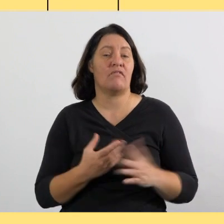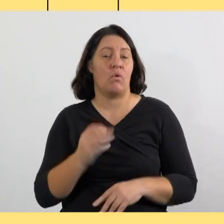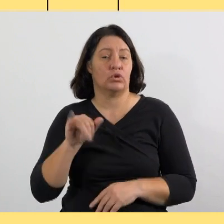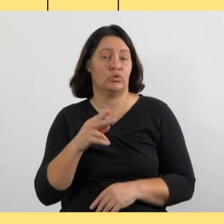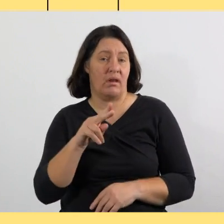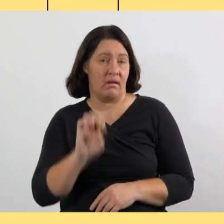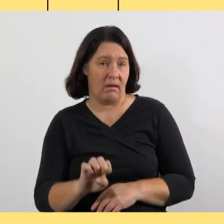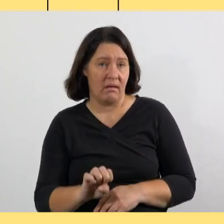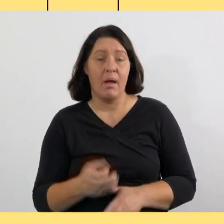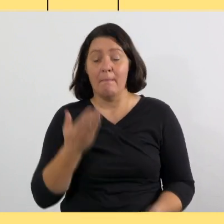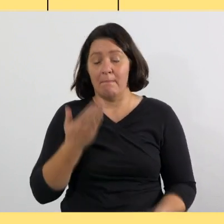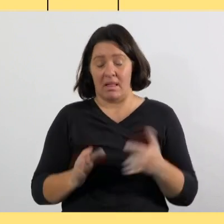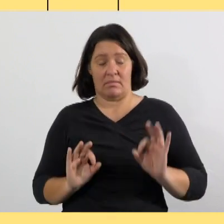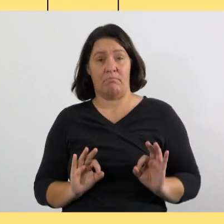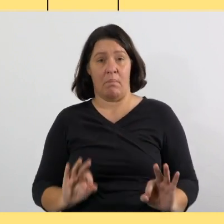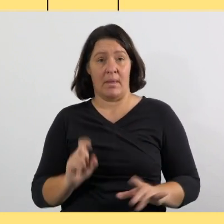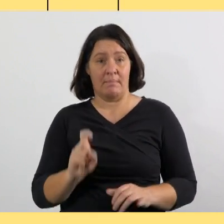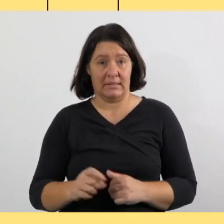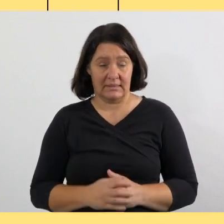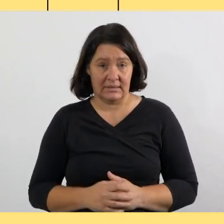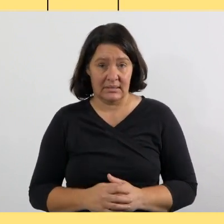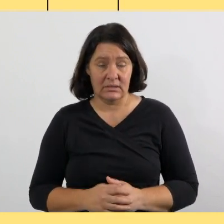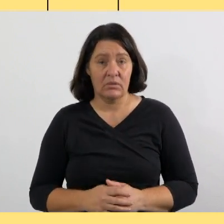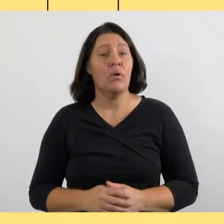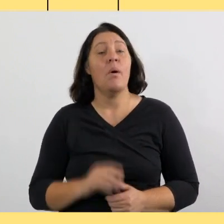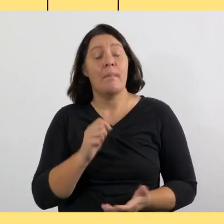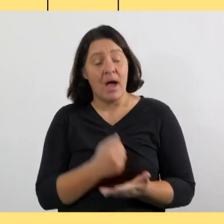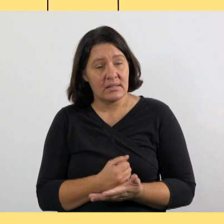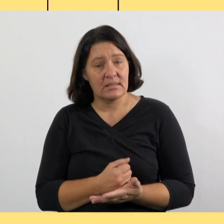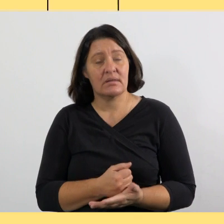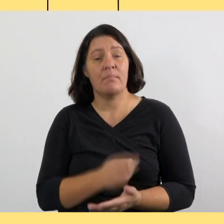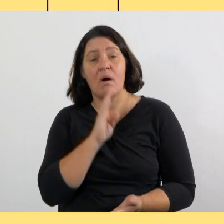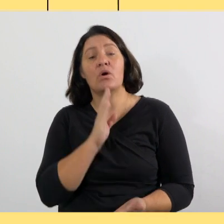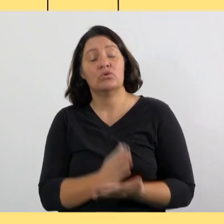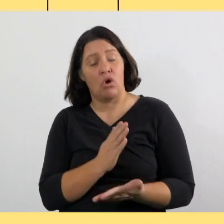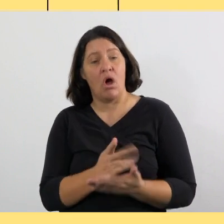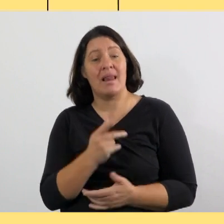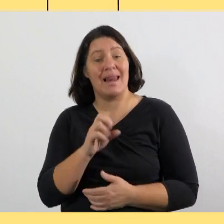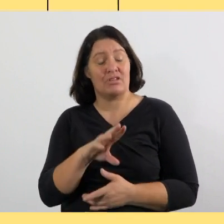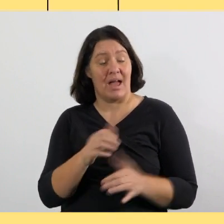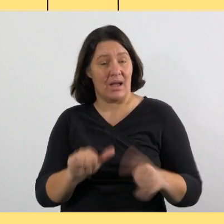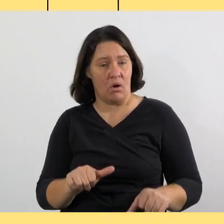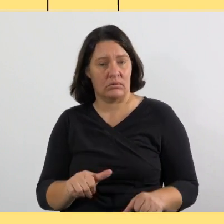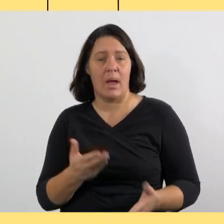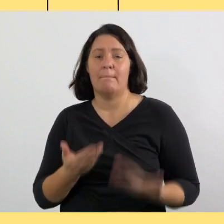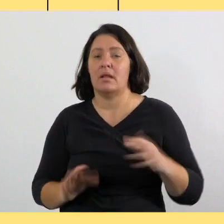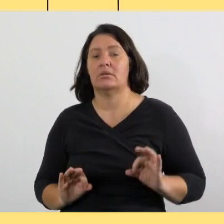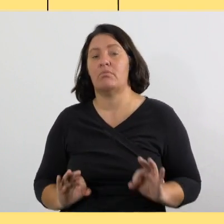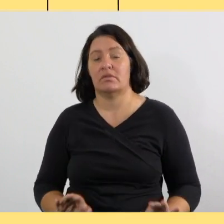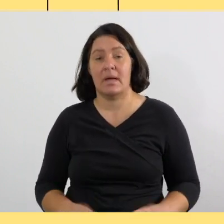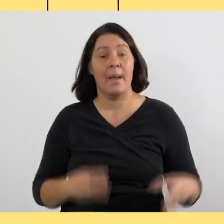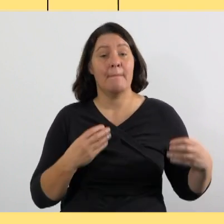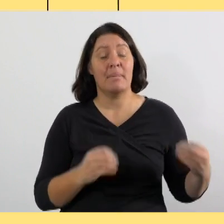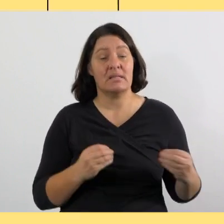it properly. So we are going to ensure that we balance this ledger account properly.